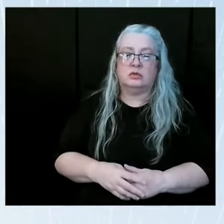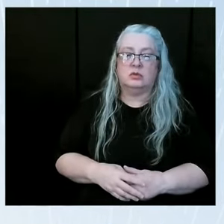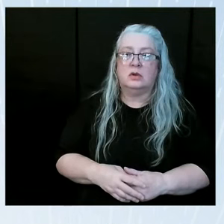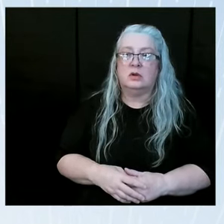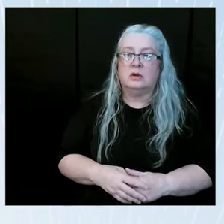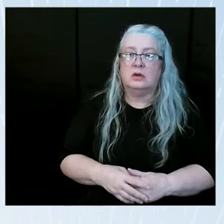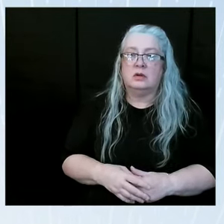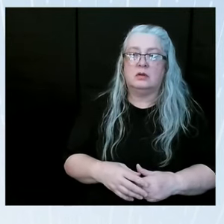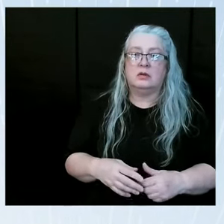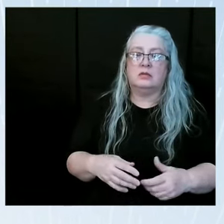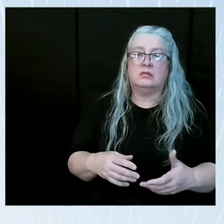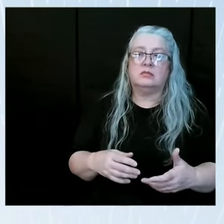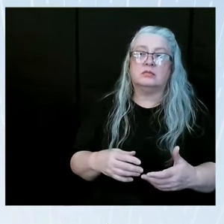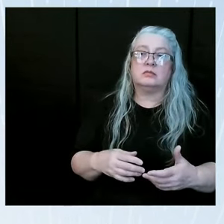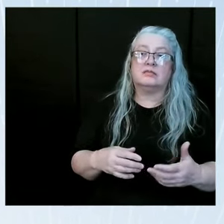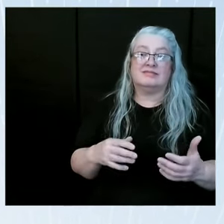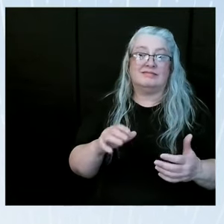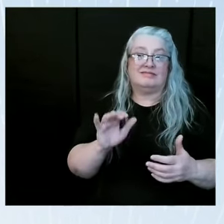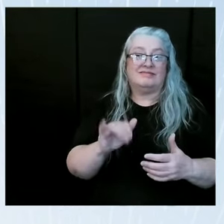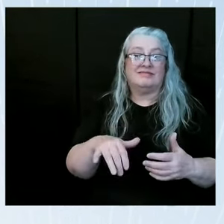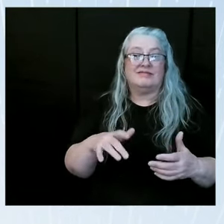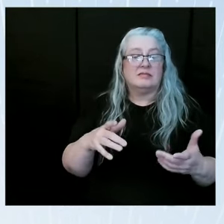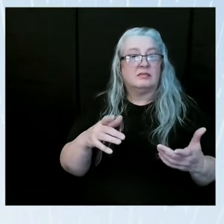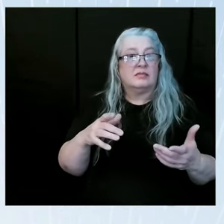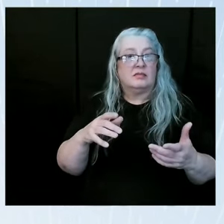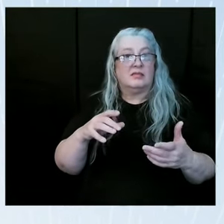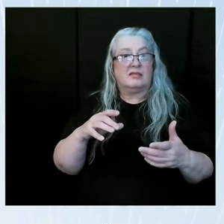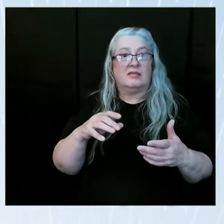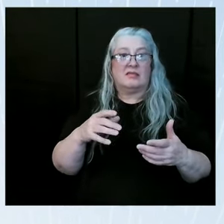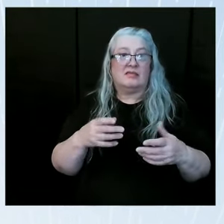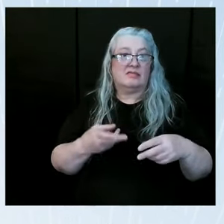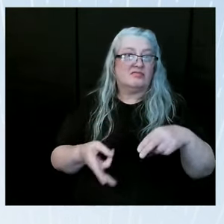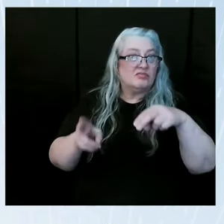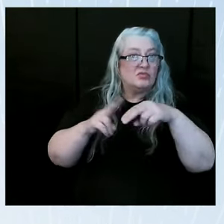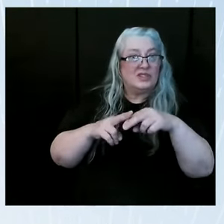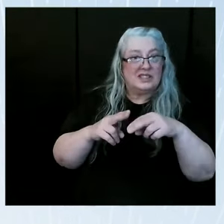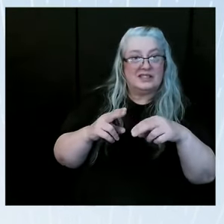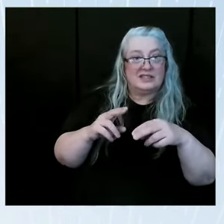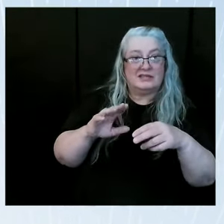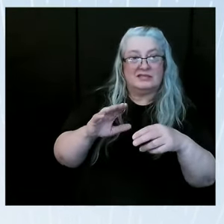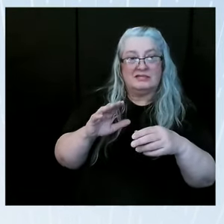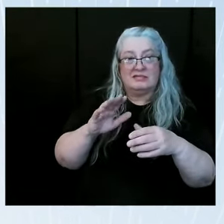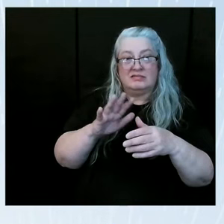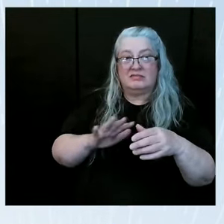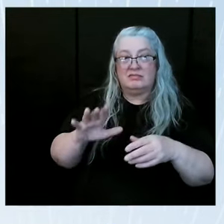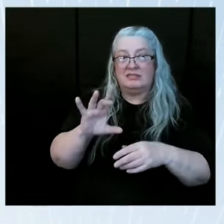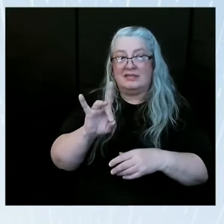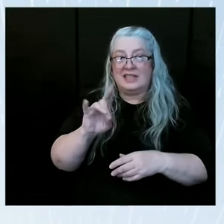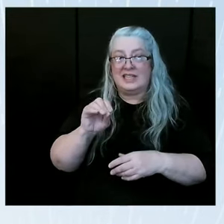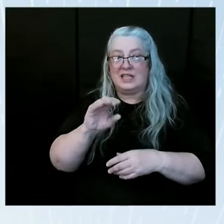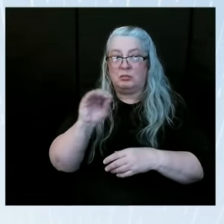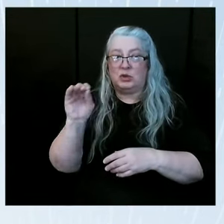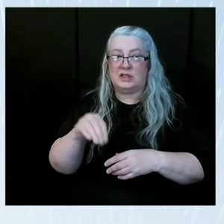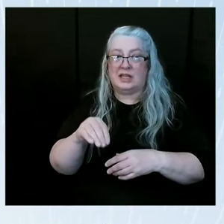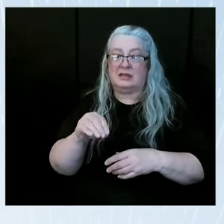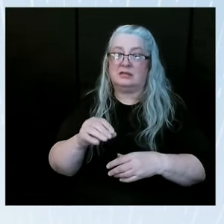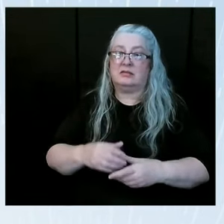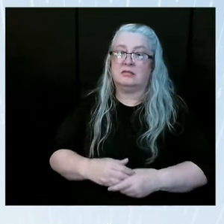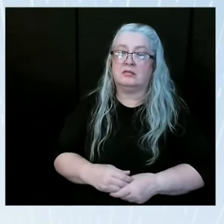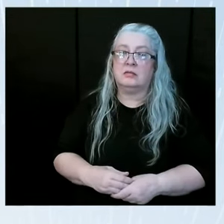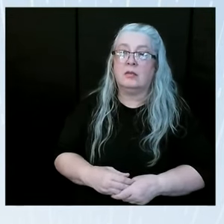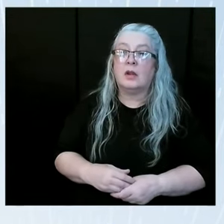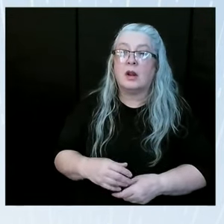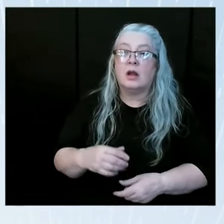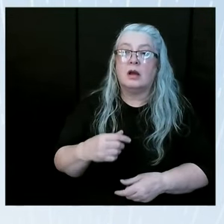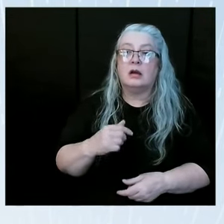work for and on behalf of victims, and we take a victim-centered approach to all of our work, our victim